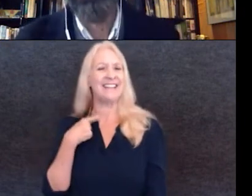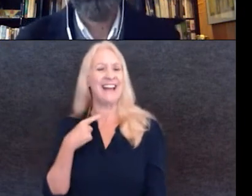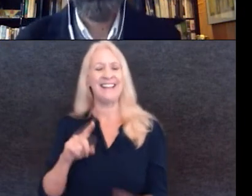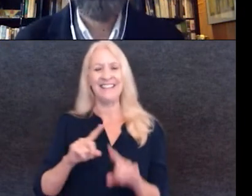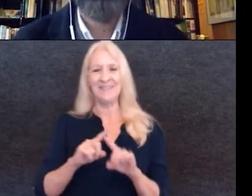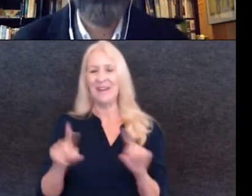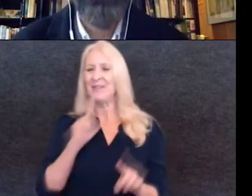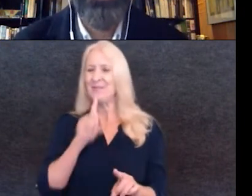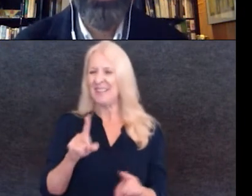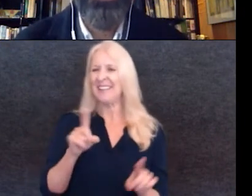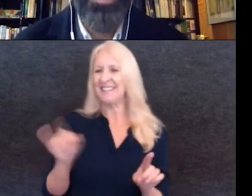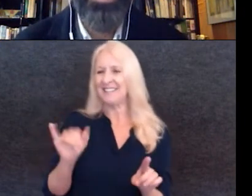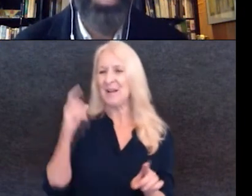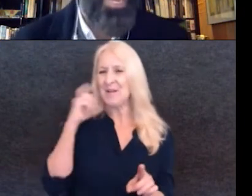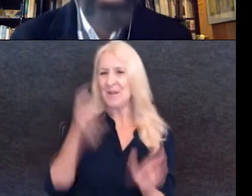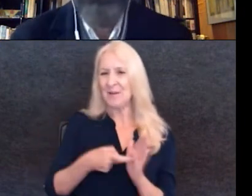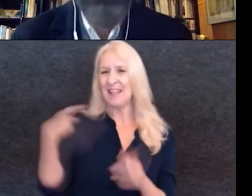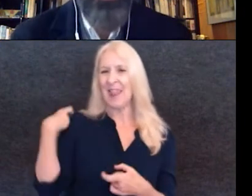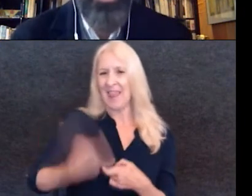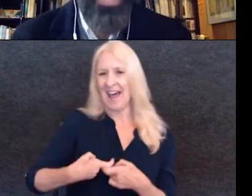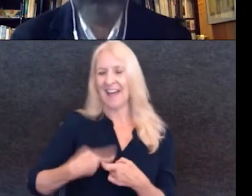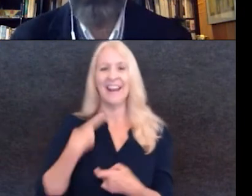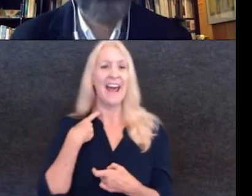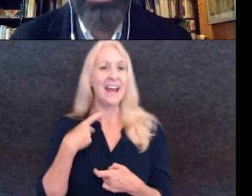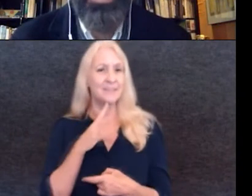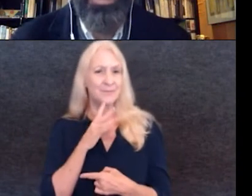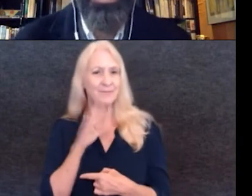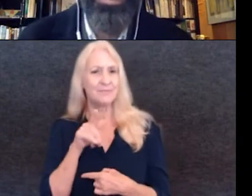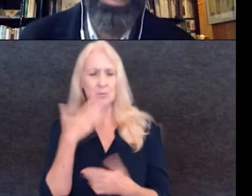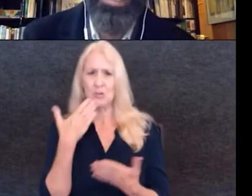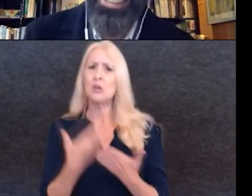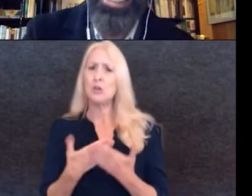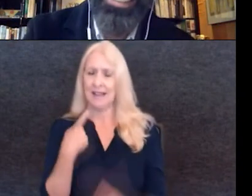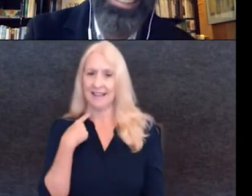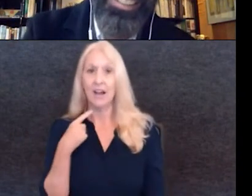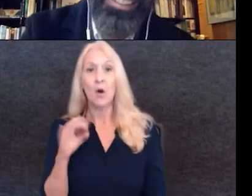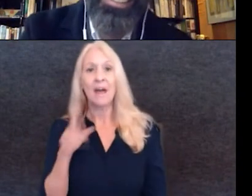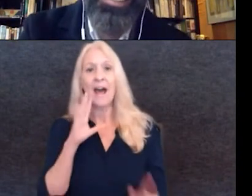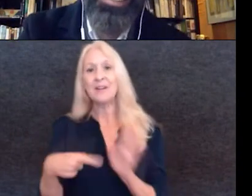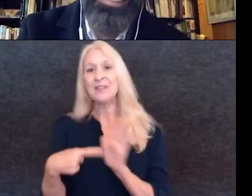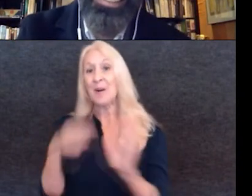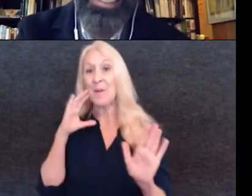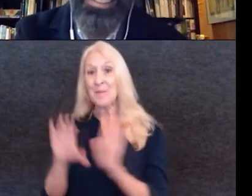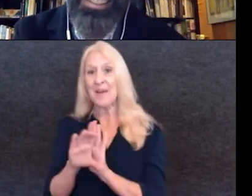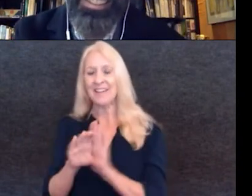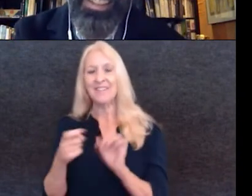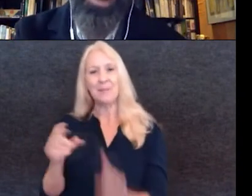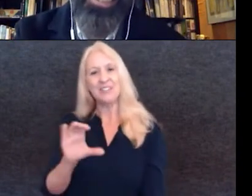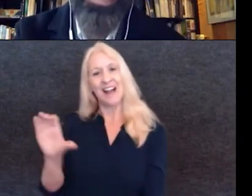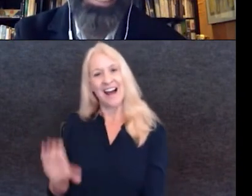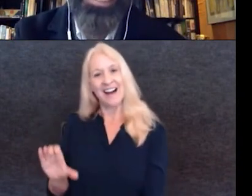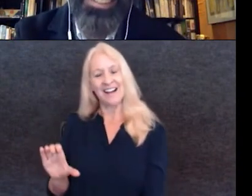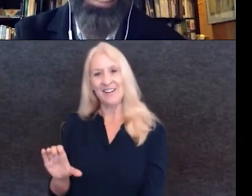accent. So embrace it, everybody. Yeah, accent is good. Accent is good. Wait, I want to show this picture because this is in Chicago in